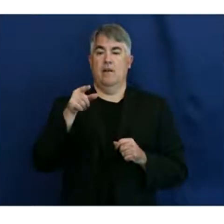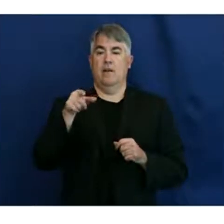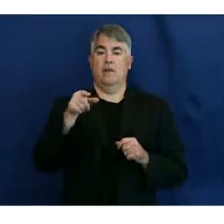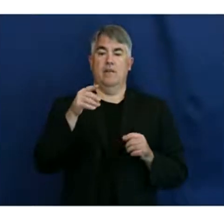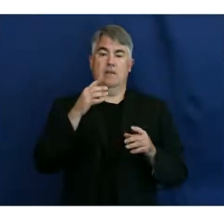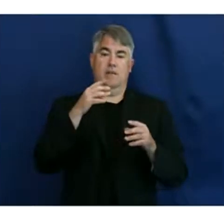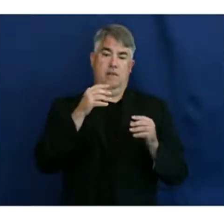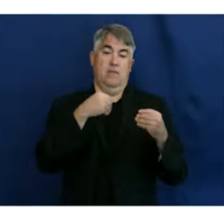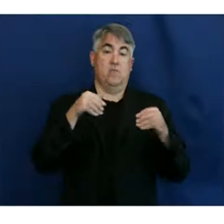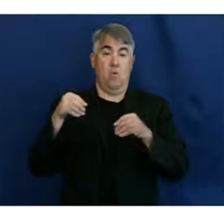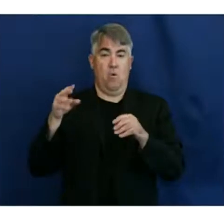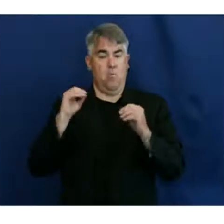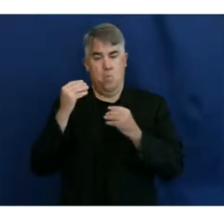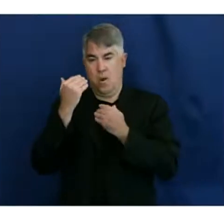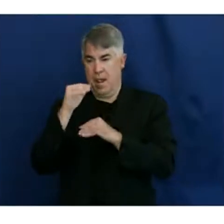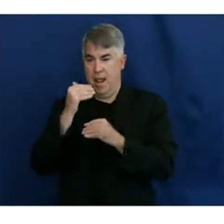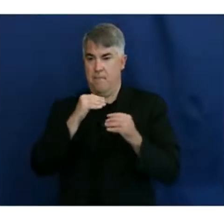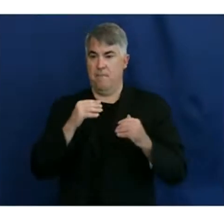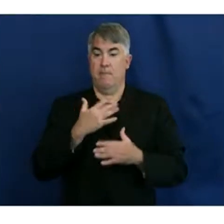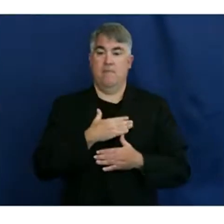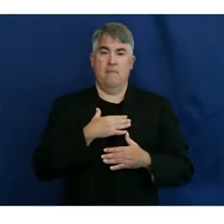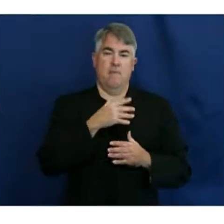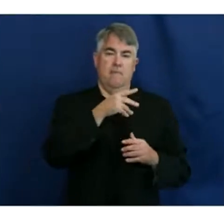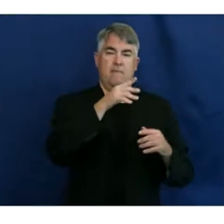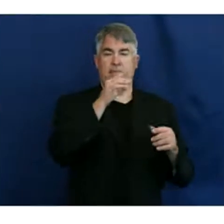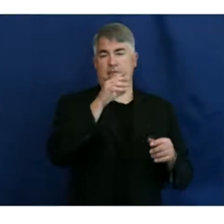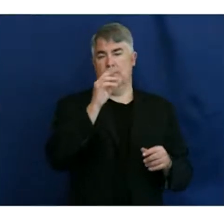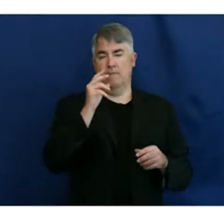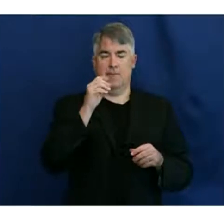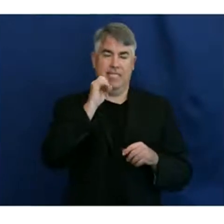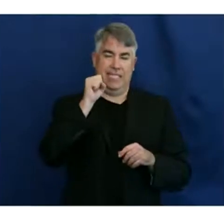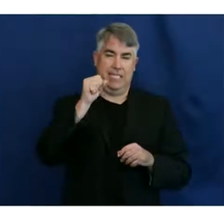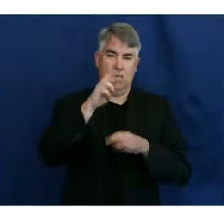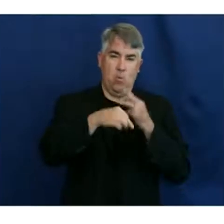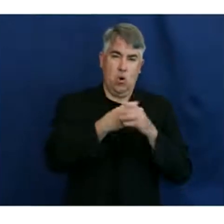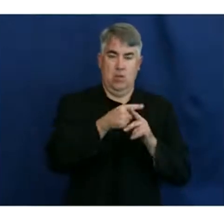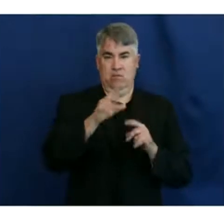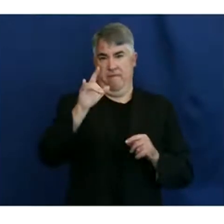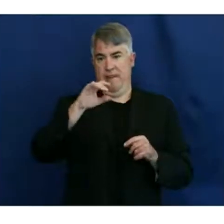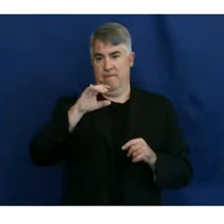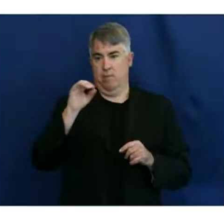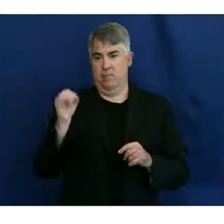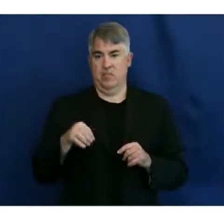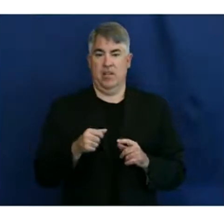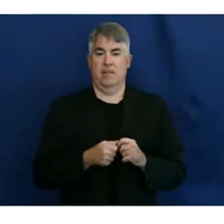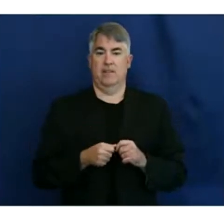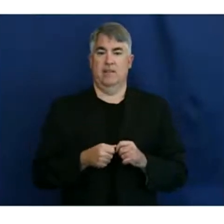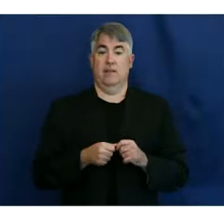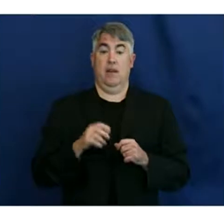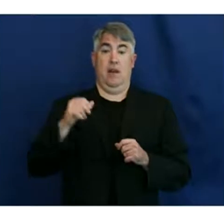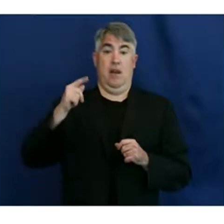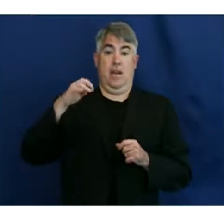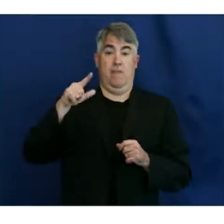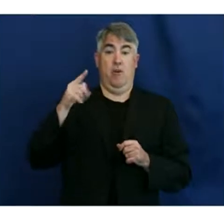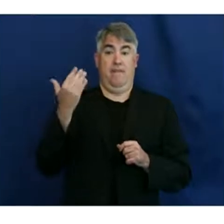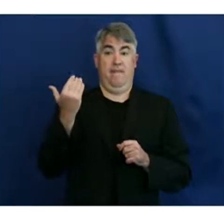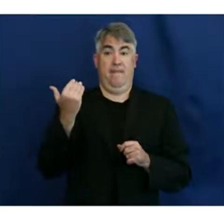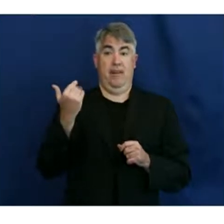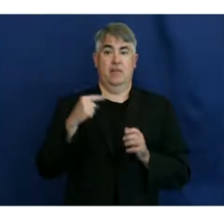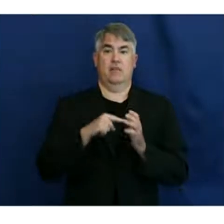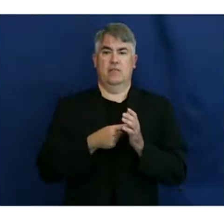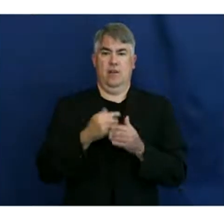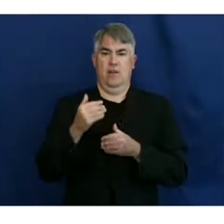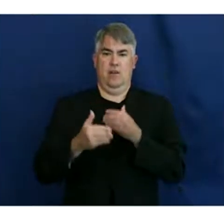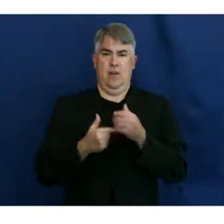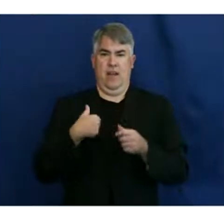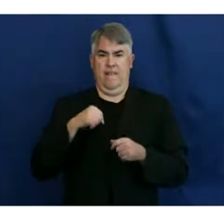out some guidance around indoor live events and social gatherings that will go into effect on April 15th. So we have about 10 days until